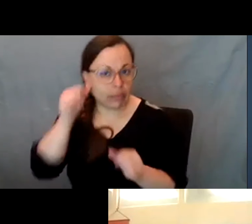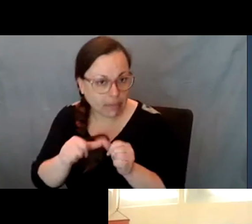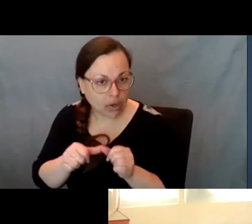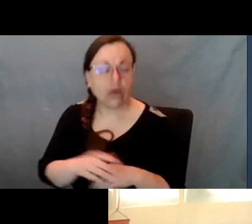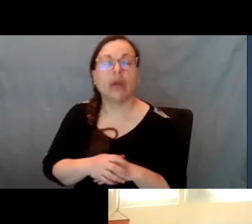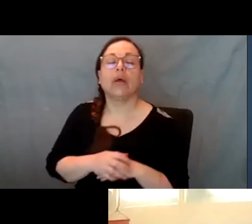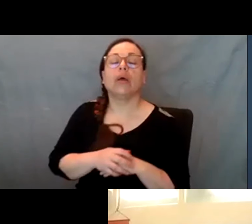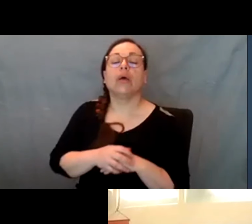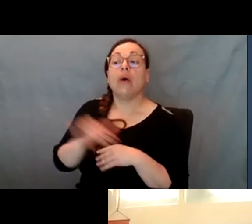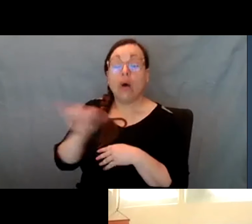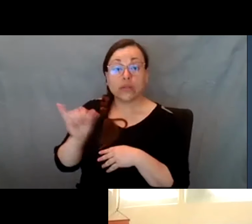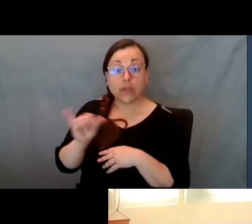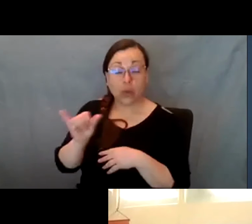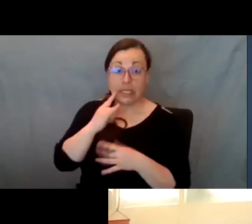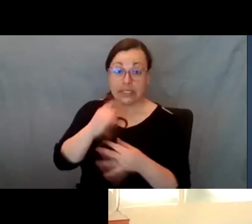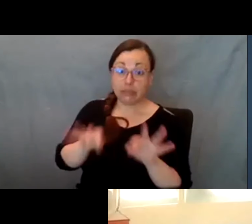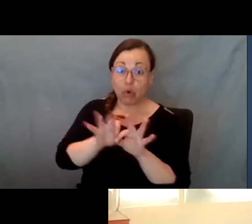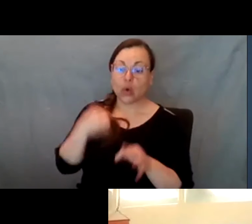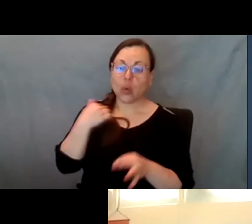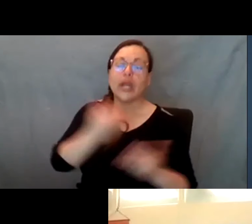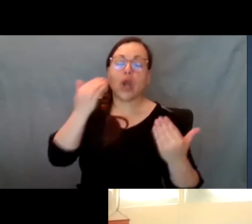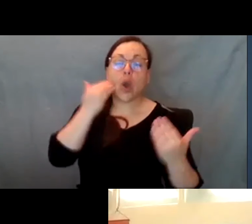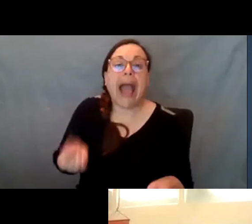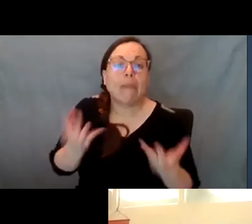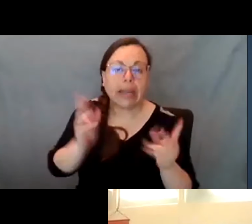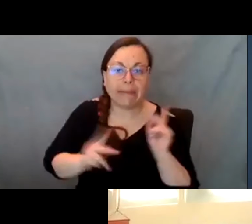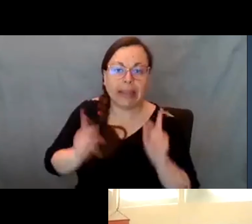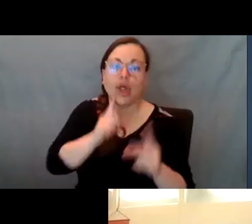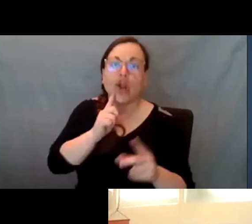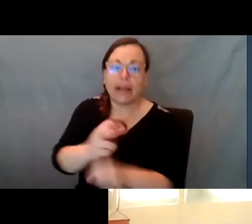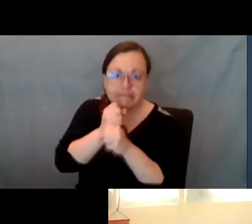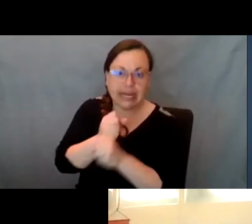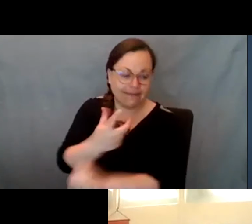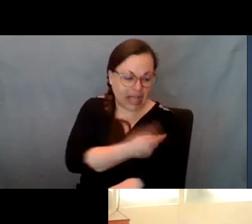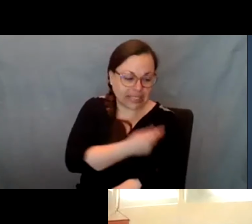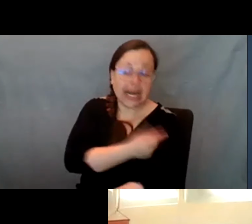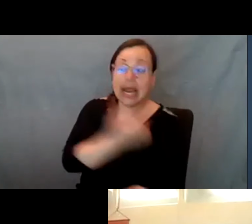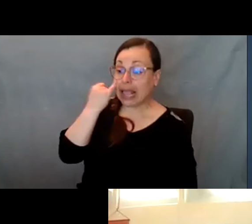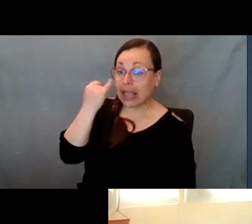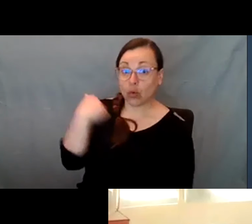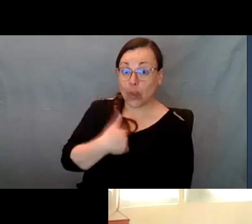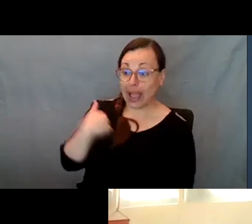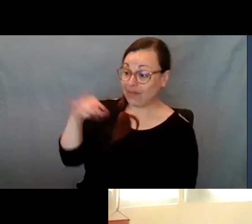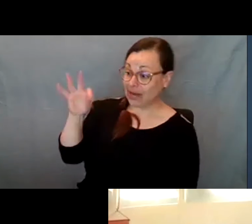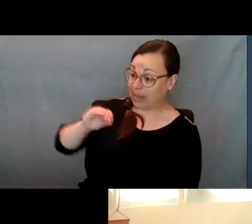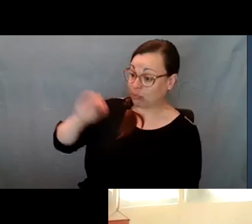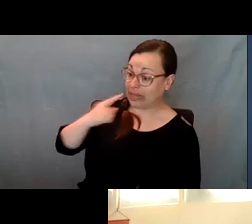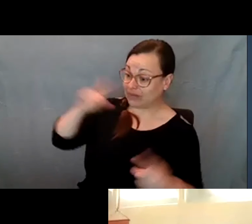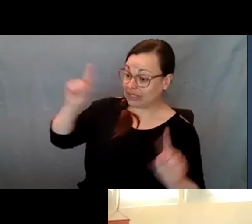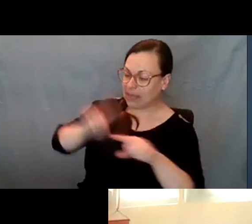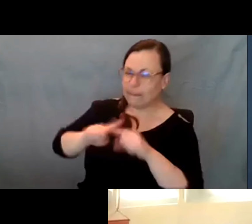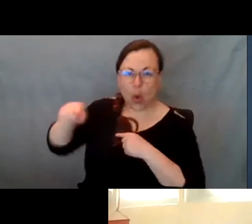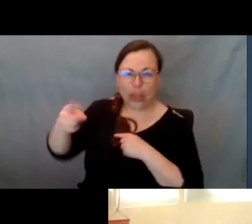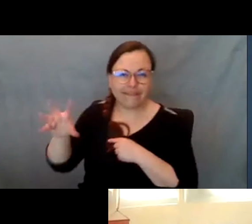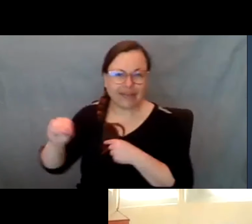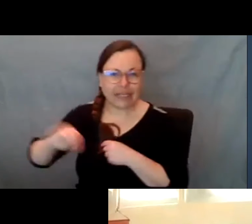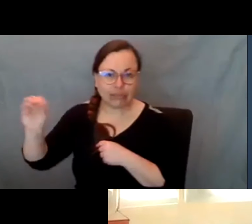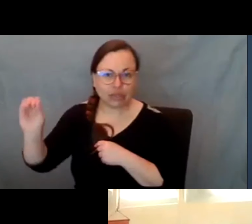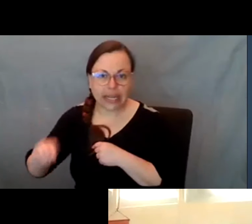also gets vaccinated. So you have 90% efficacy, but only 50% of the population target